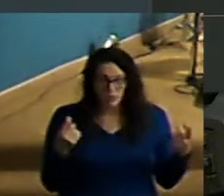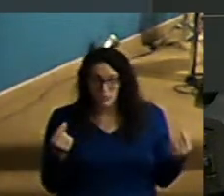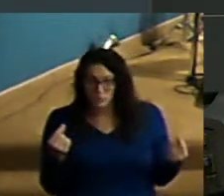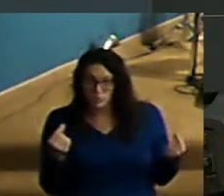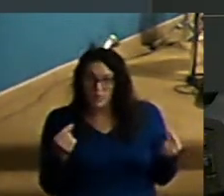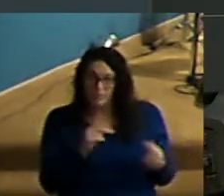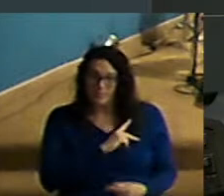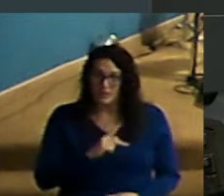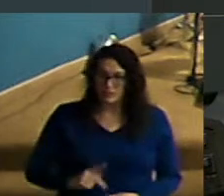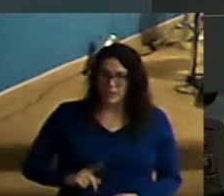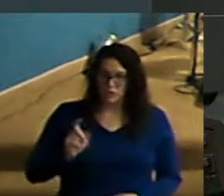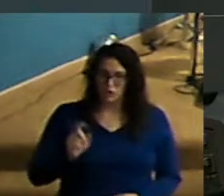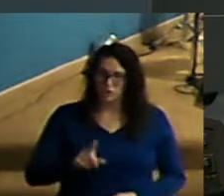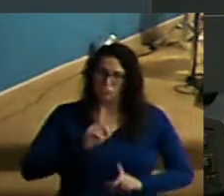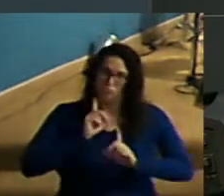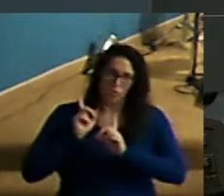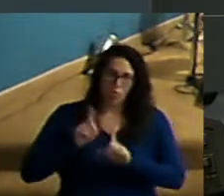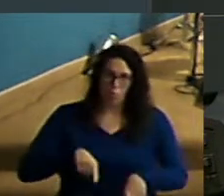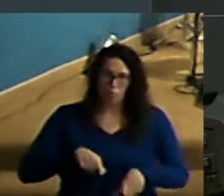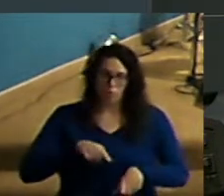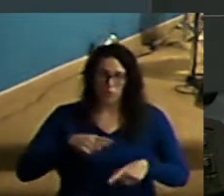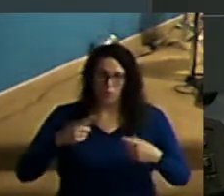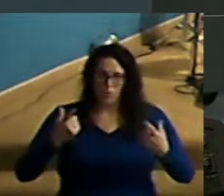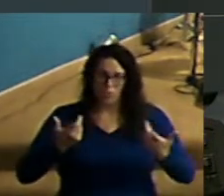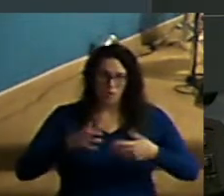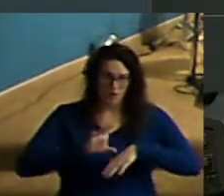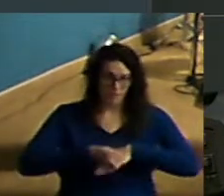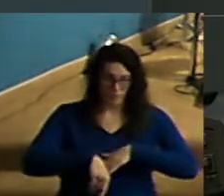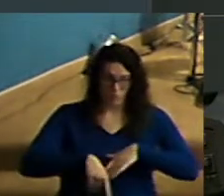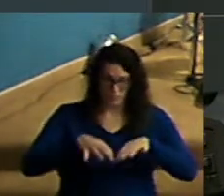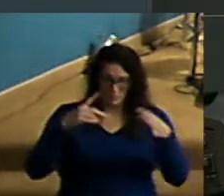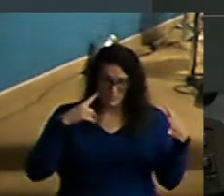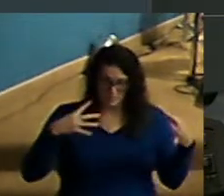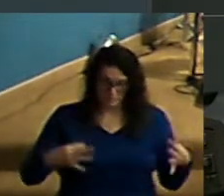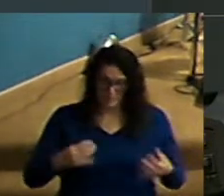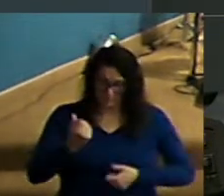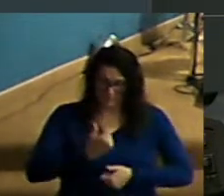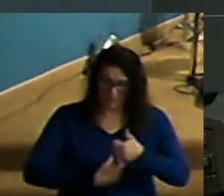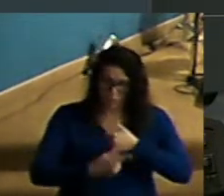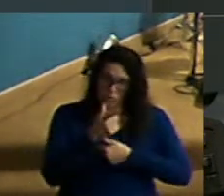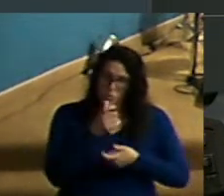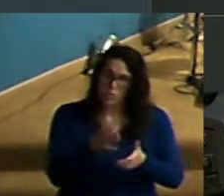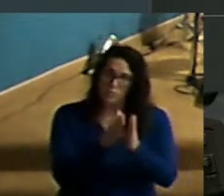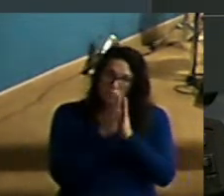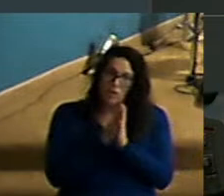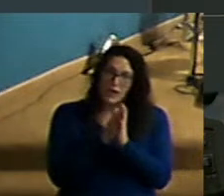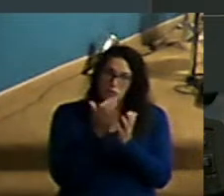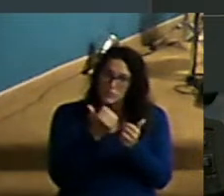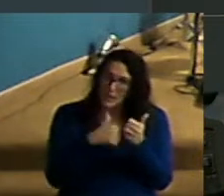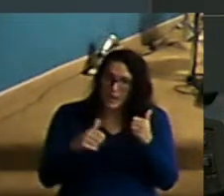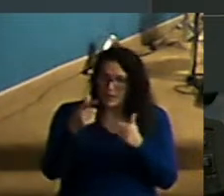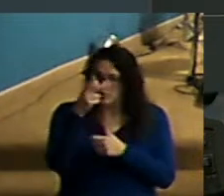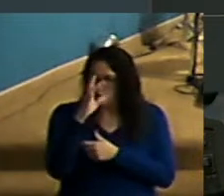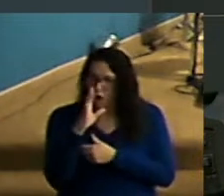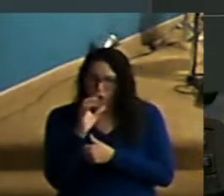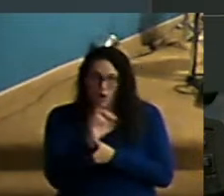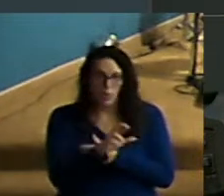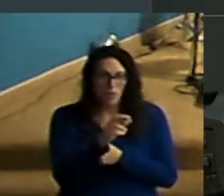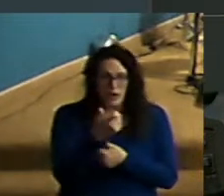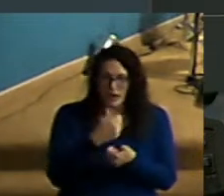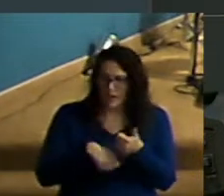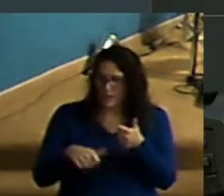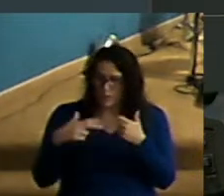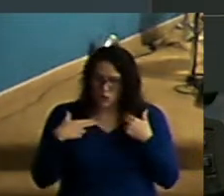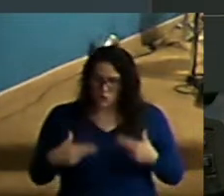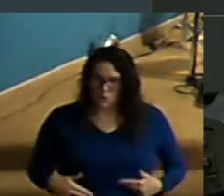should issue an edict and enforce the decree that anyone who prays to any god or human being during the next 30